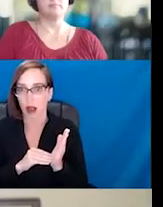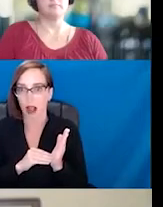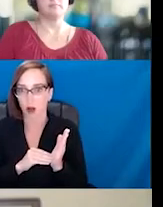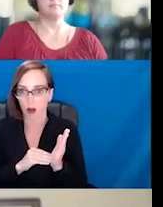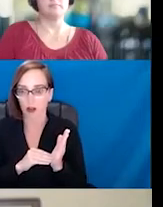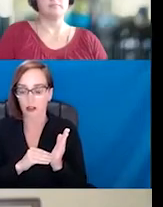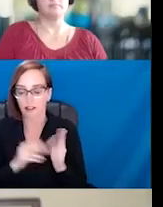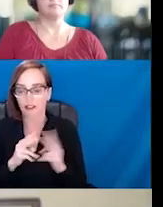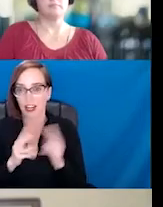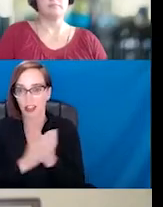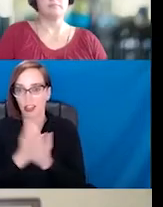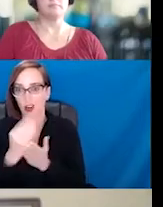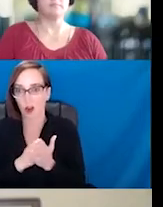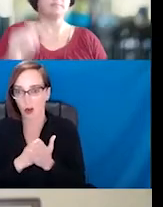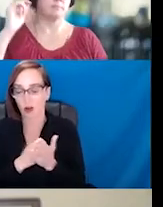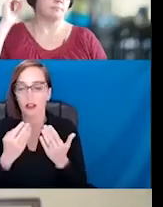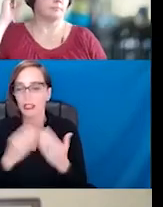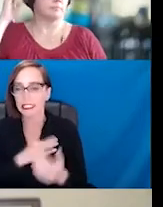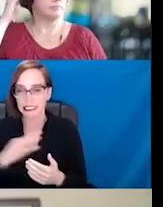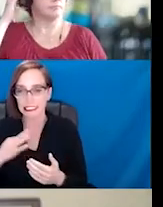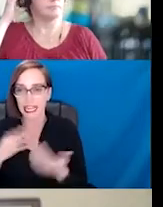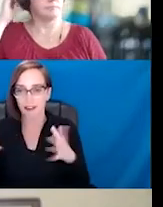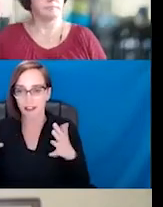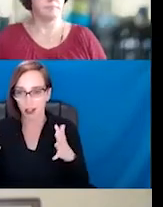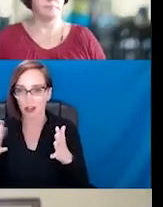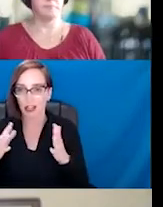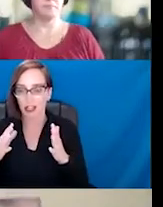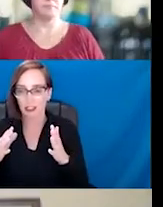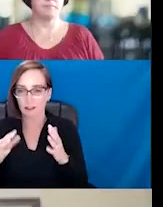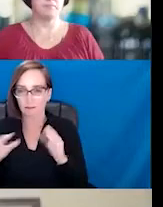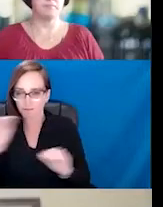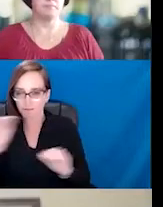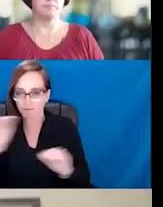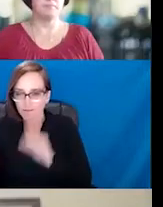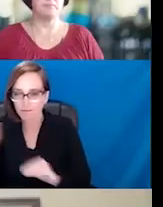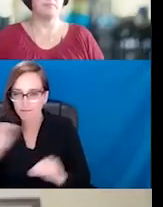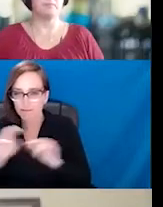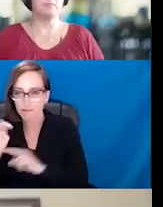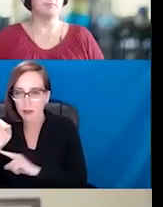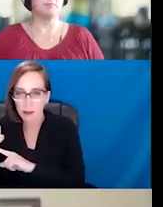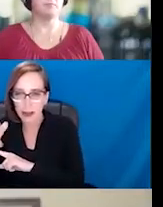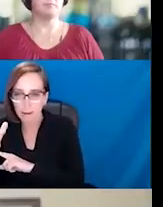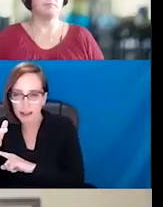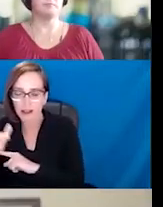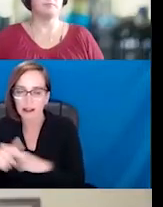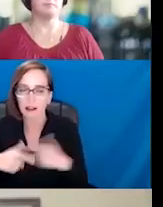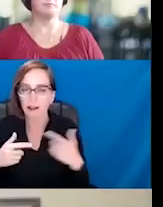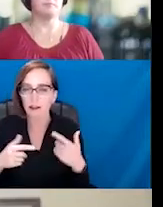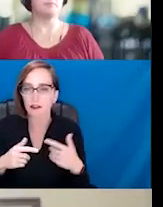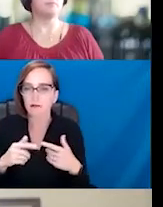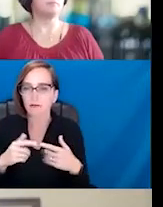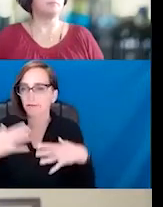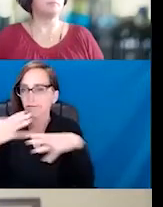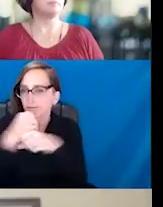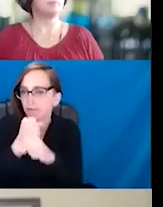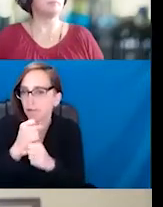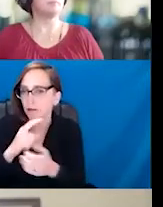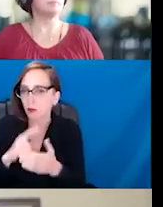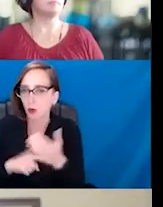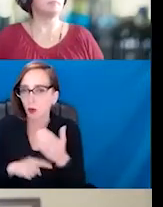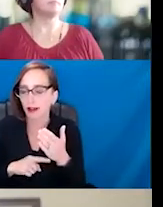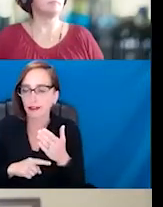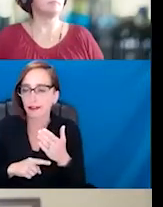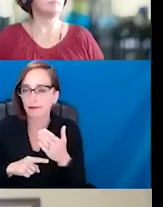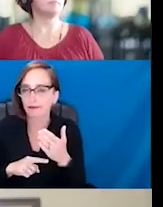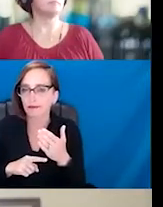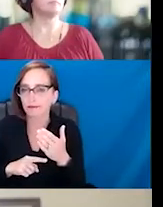thorough. But the staff has done some good work in just kind of mapping out, so what is it that we've been hearing, right? And what is it that you